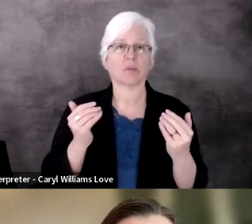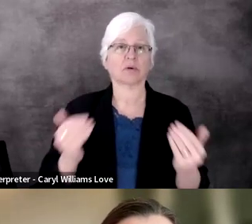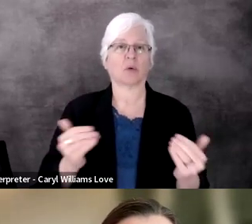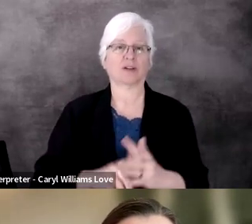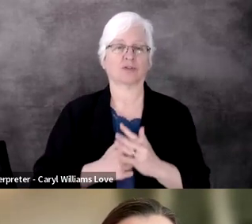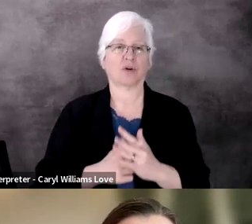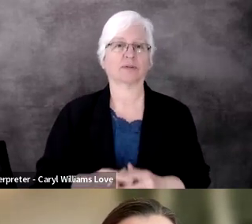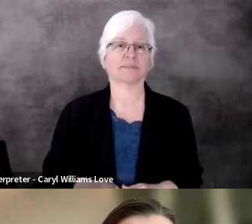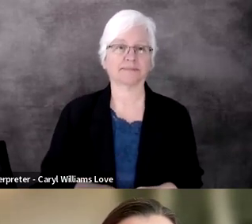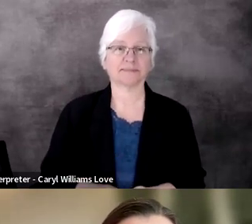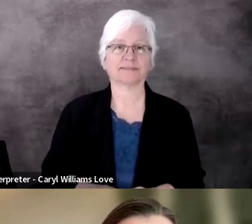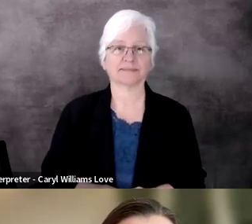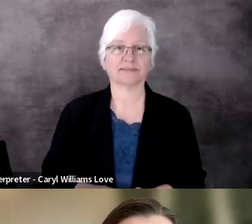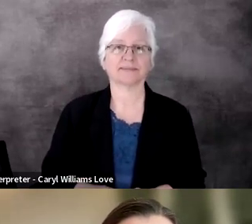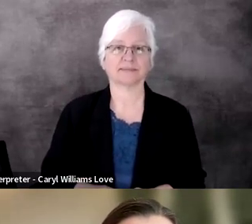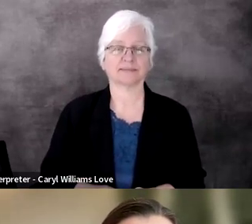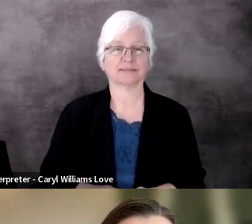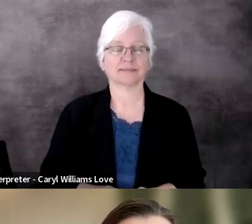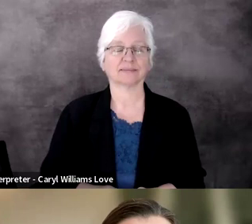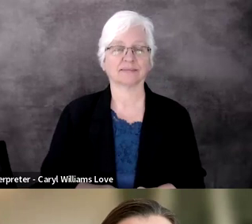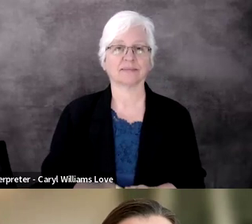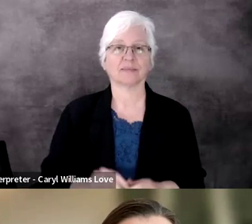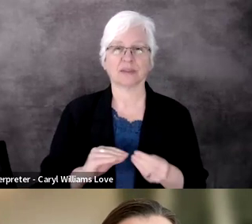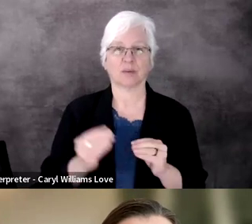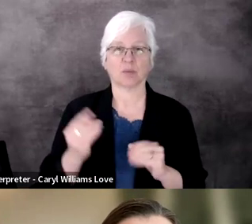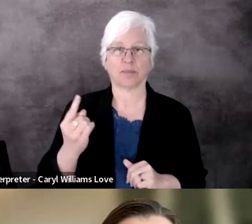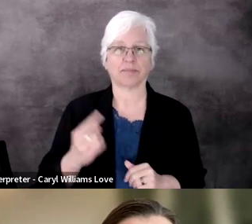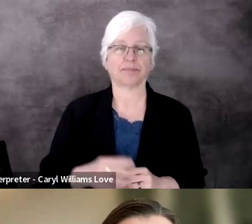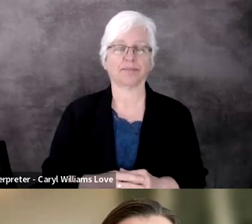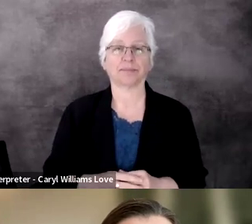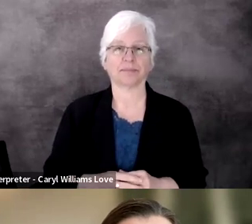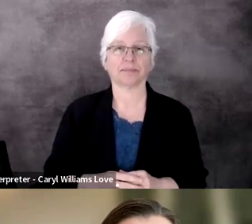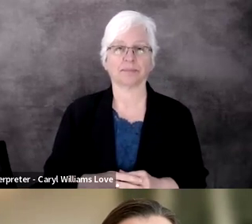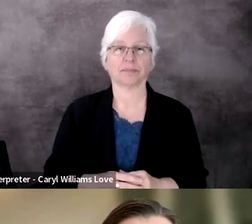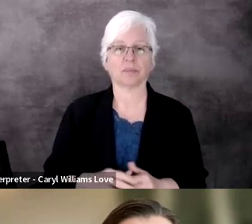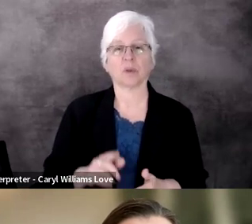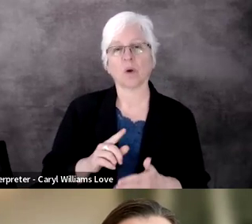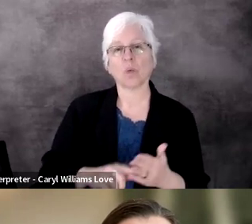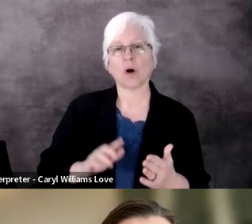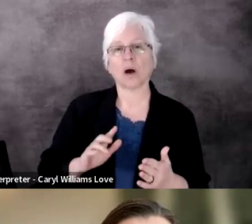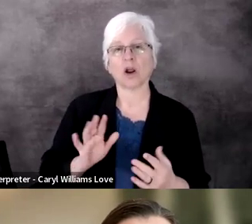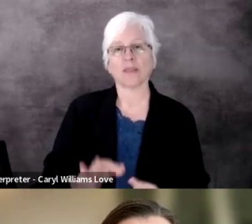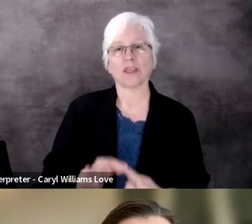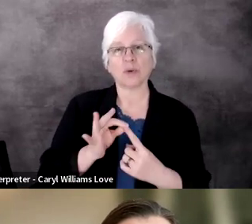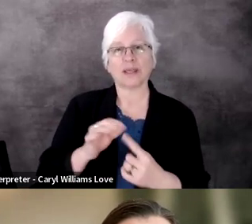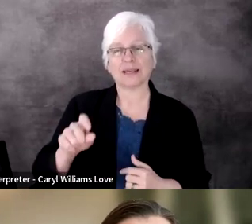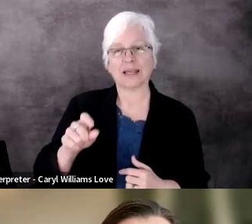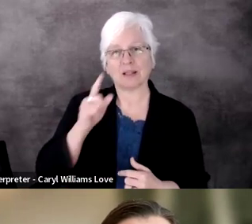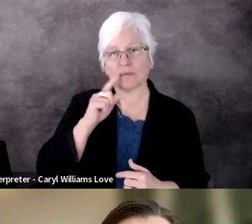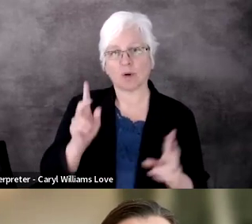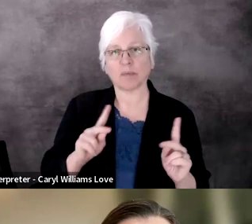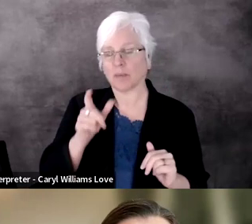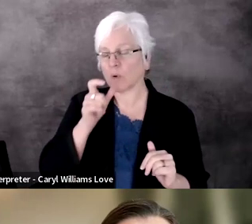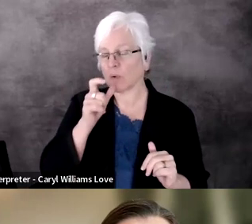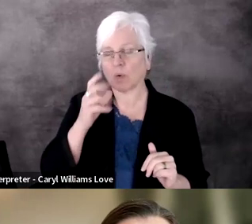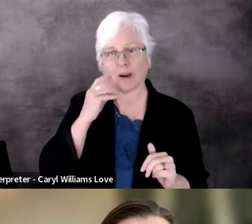those. So the first question is, what are the unique needs of people experiencing crisis